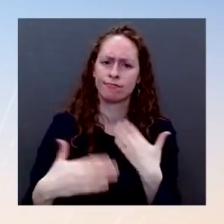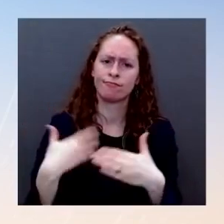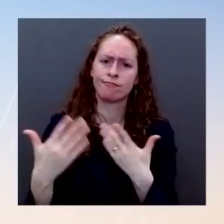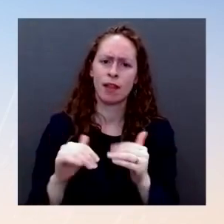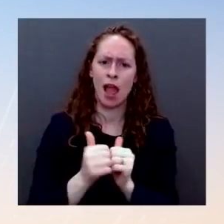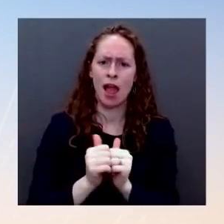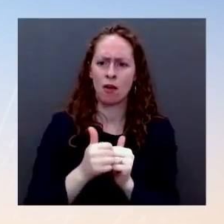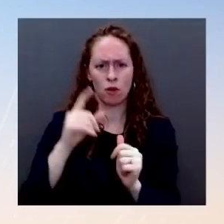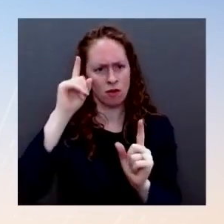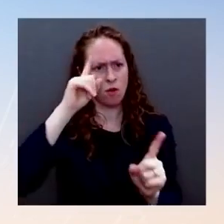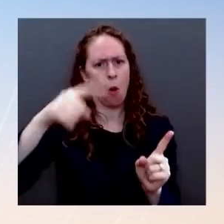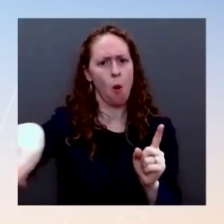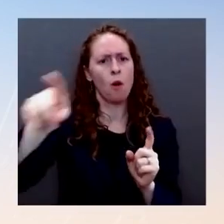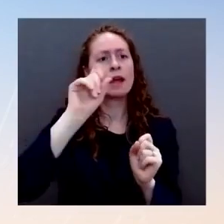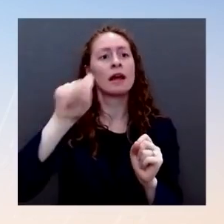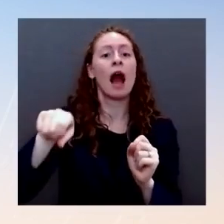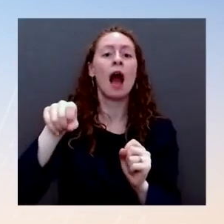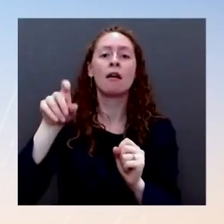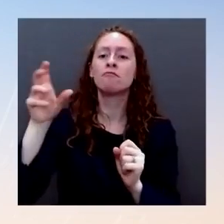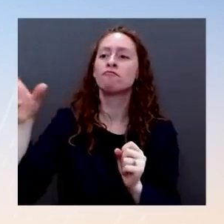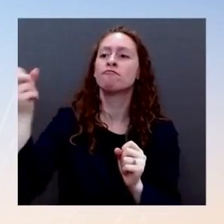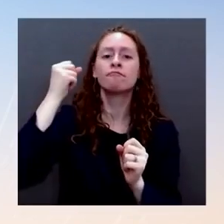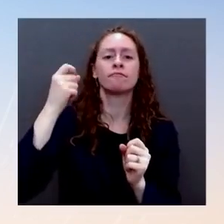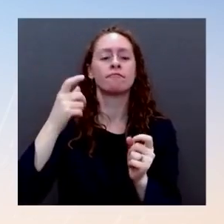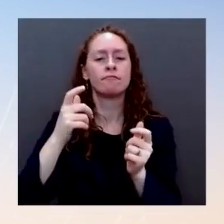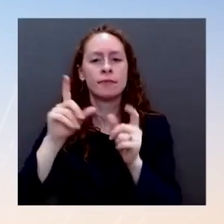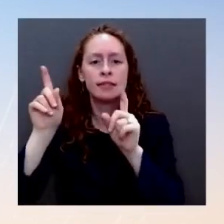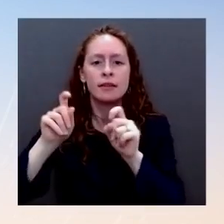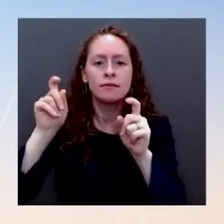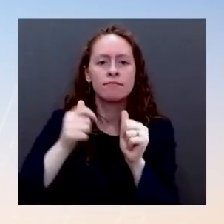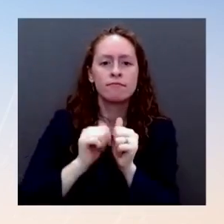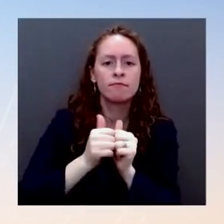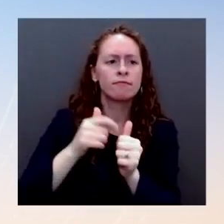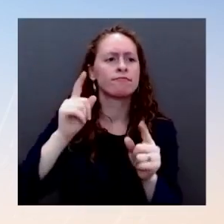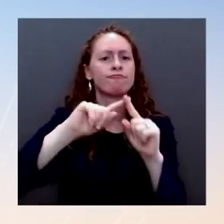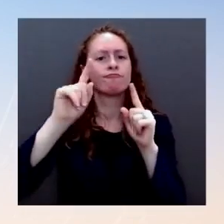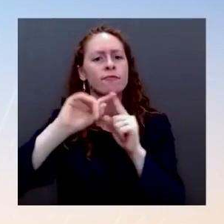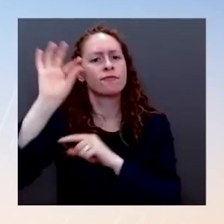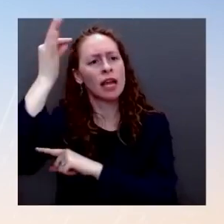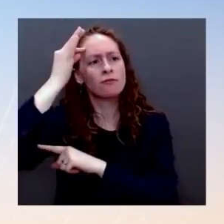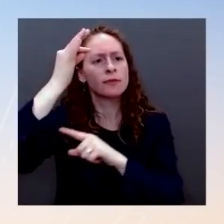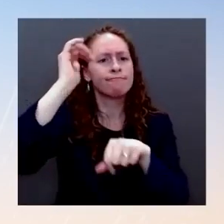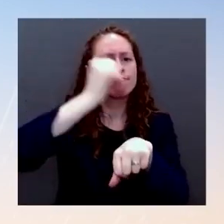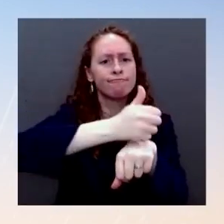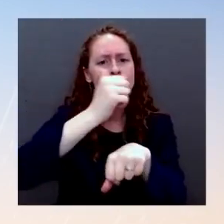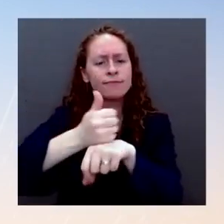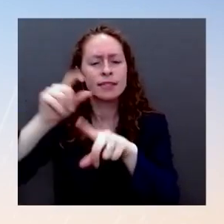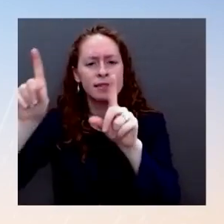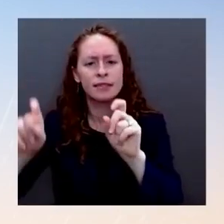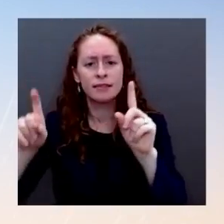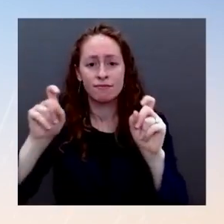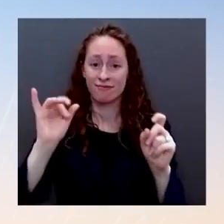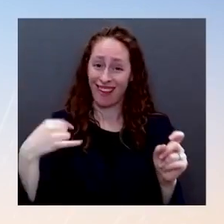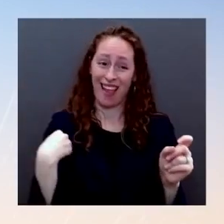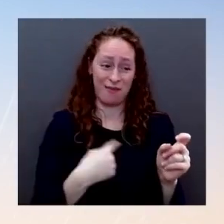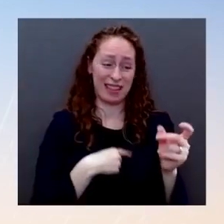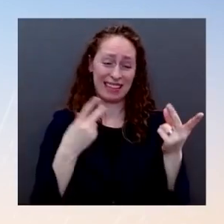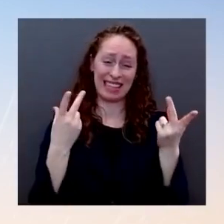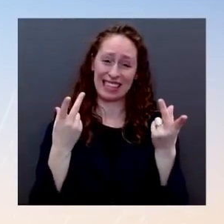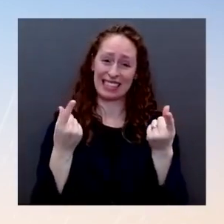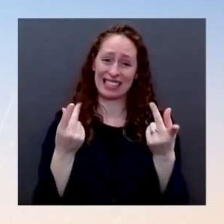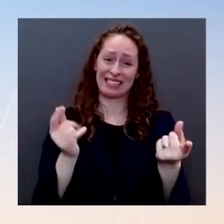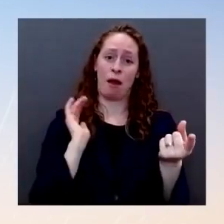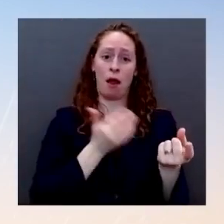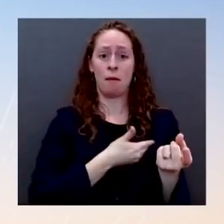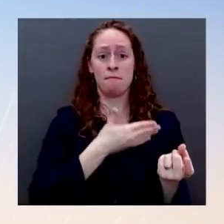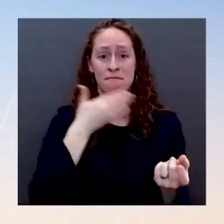these were steps we took to, as quickly as possible, expedite our capacity, even in December, as the unprecedented